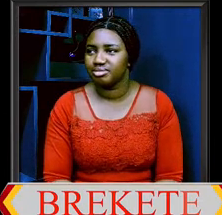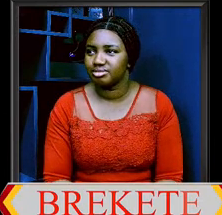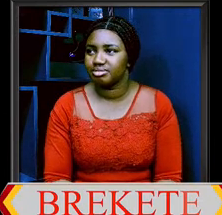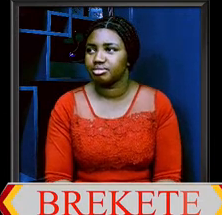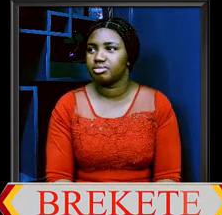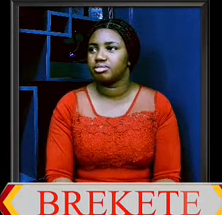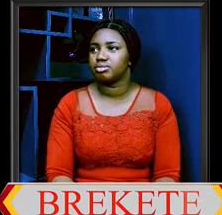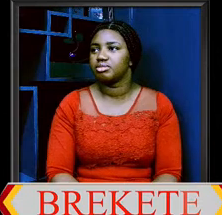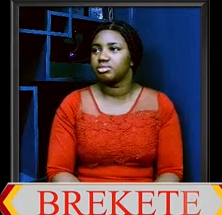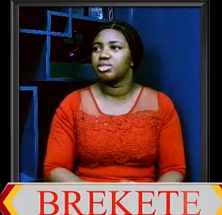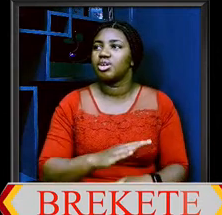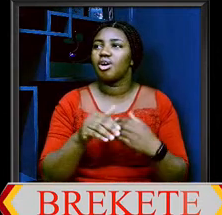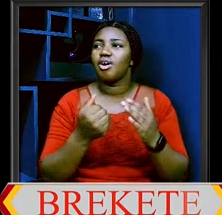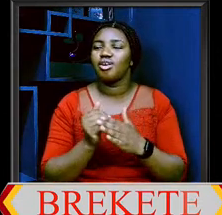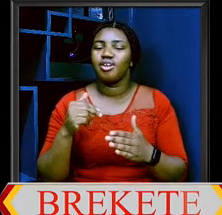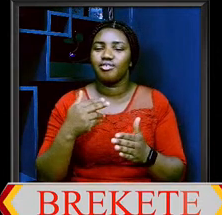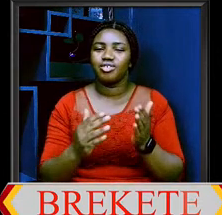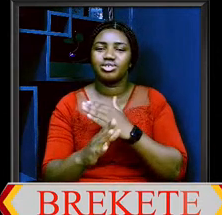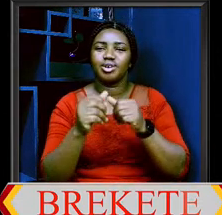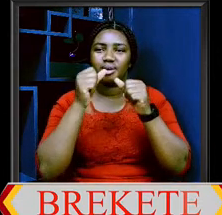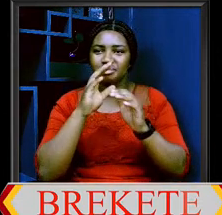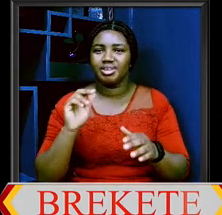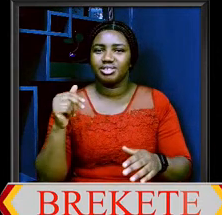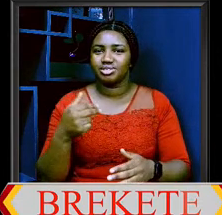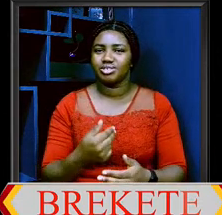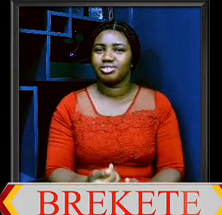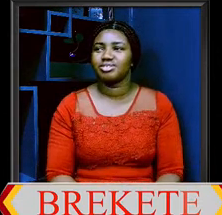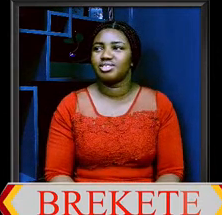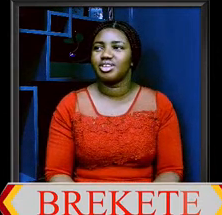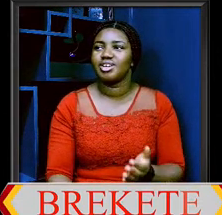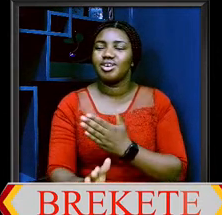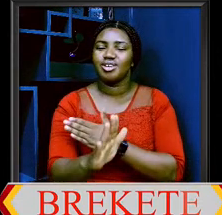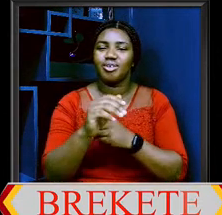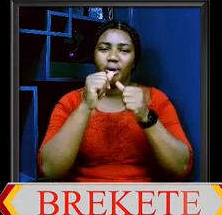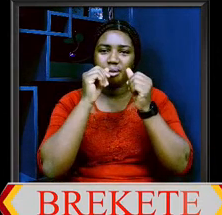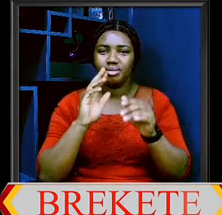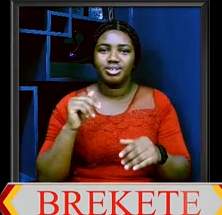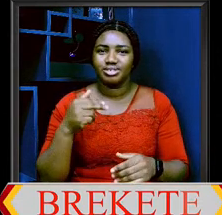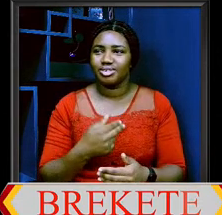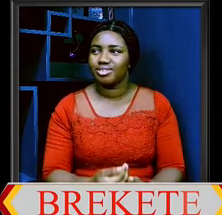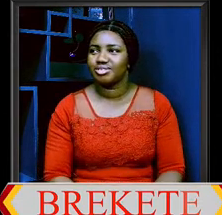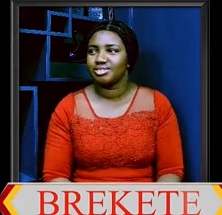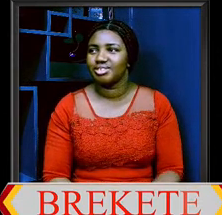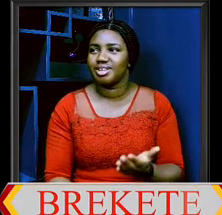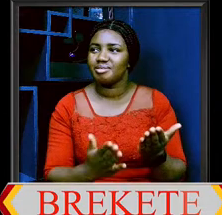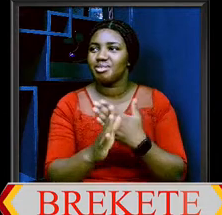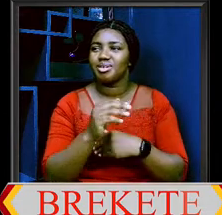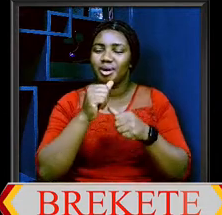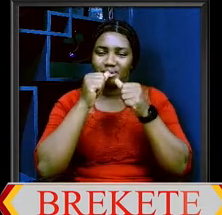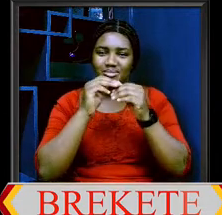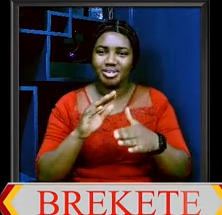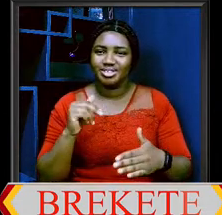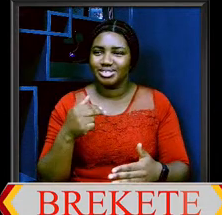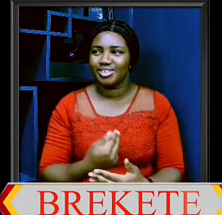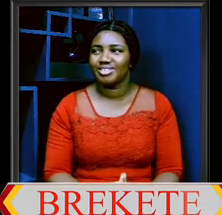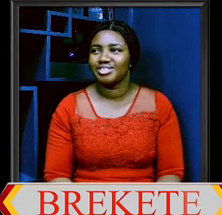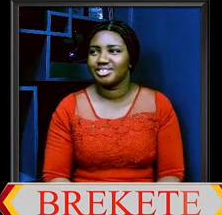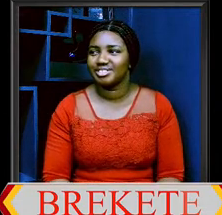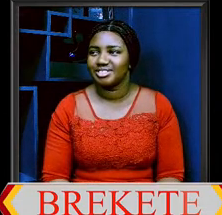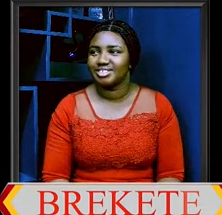you all of us God bless us God bless us amen may God bless us